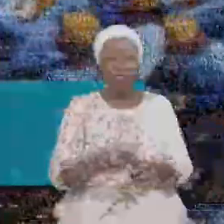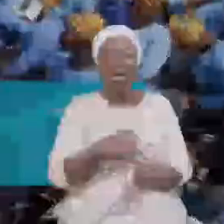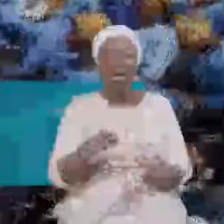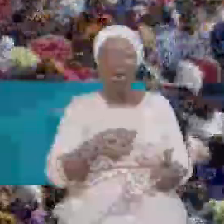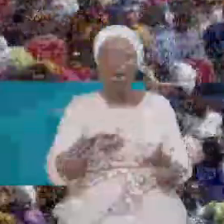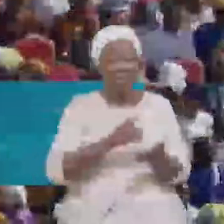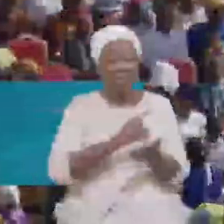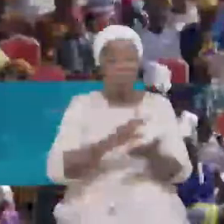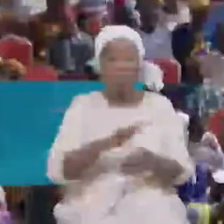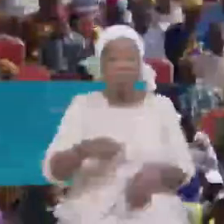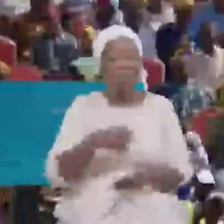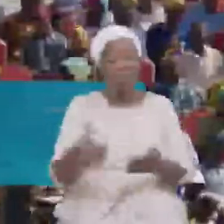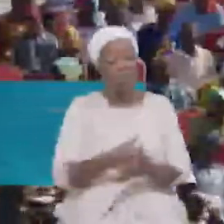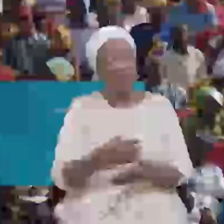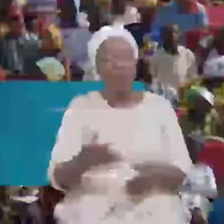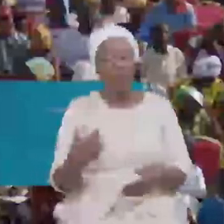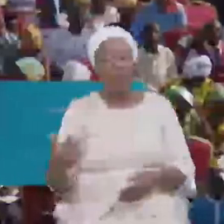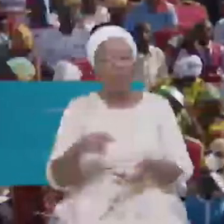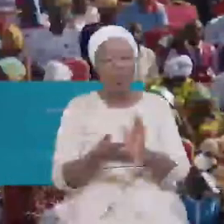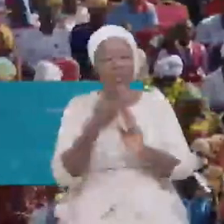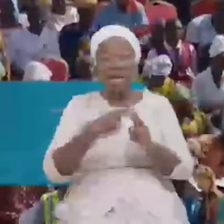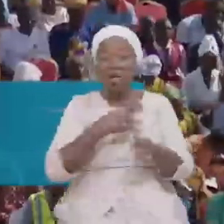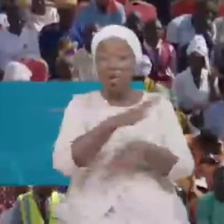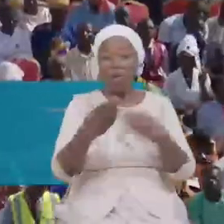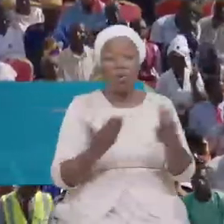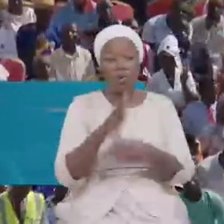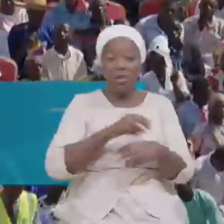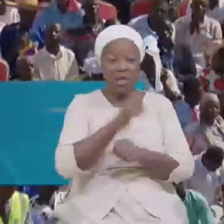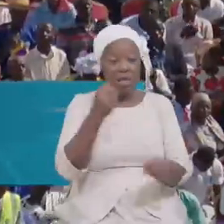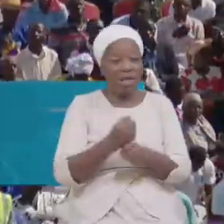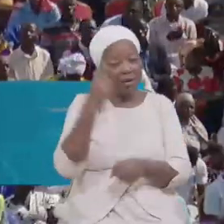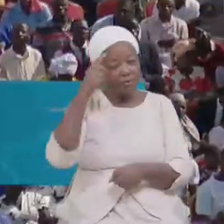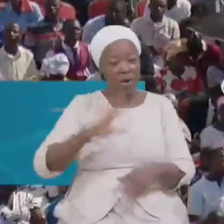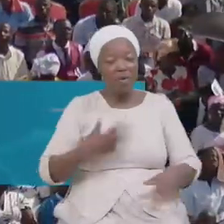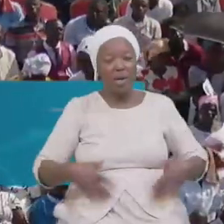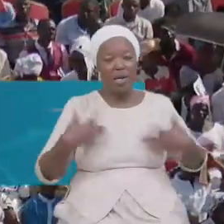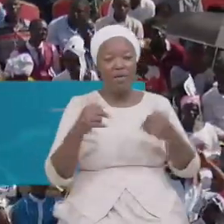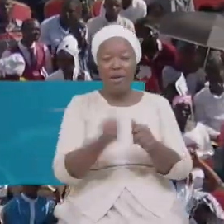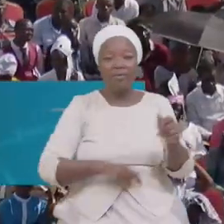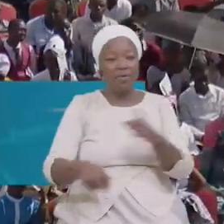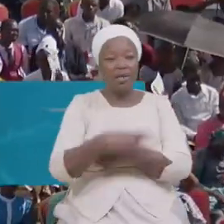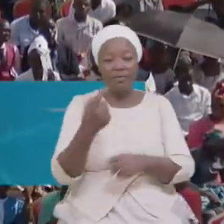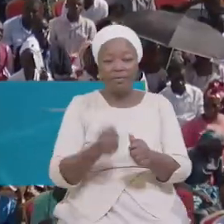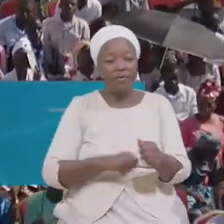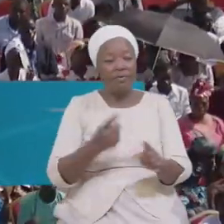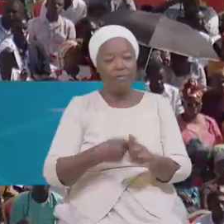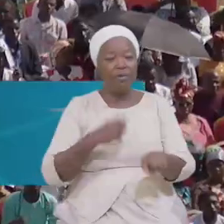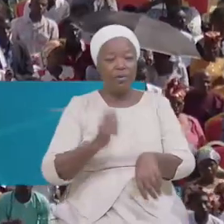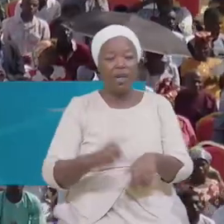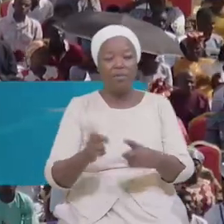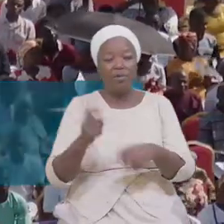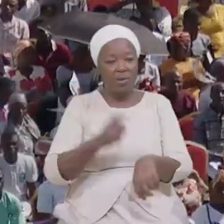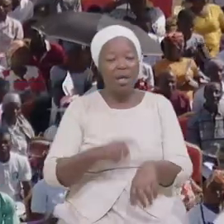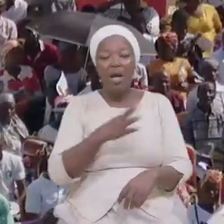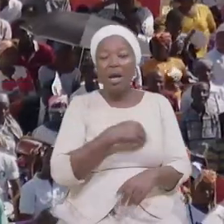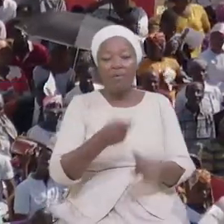new things. And the rest of the year for our lives, from day to day, from time to time, from month to month,